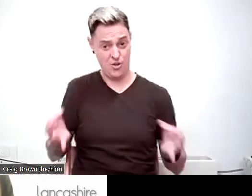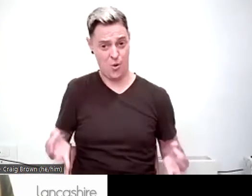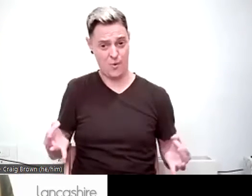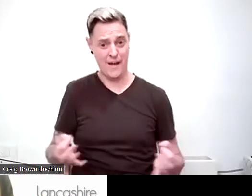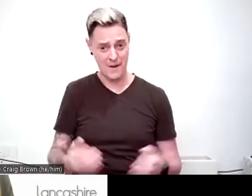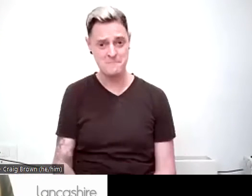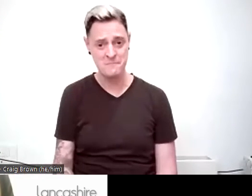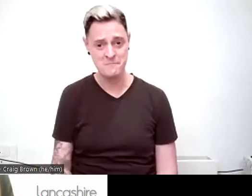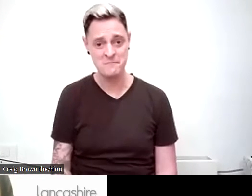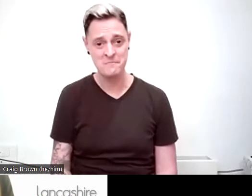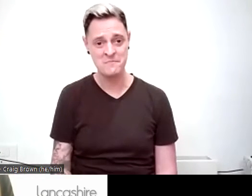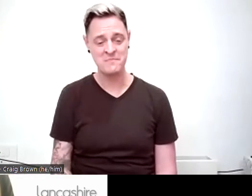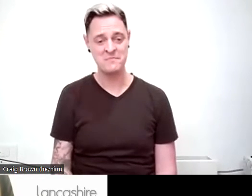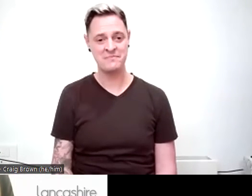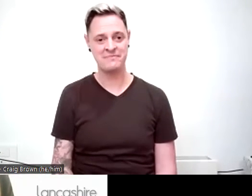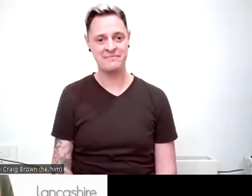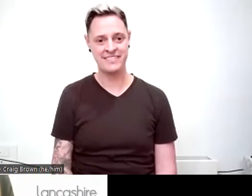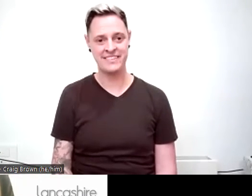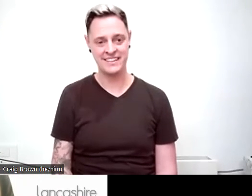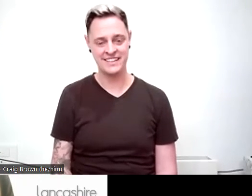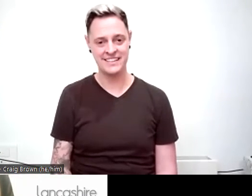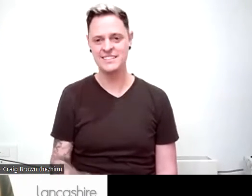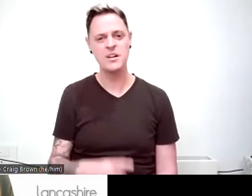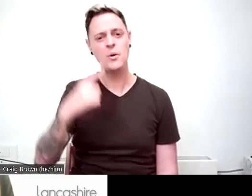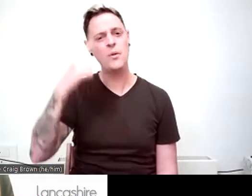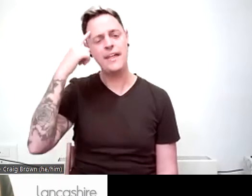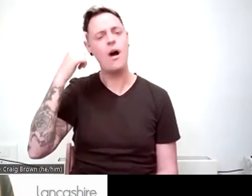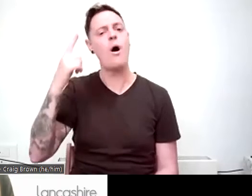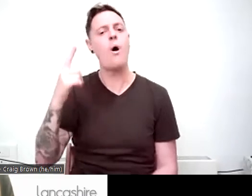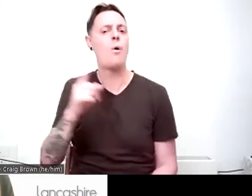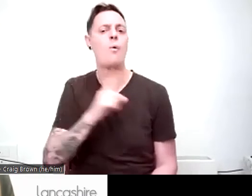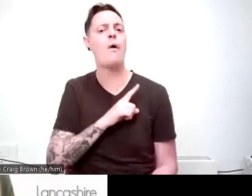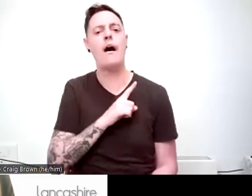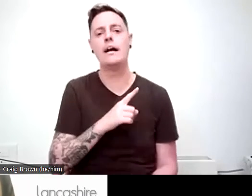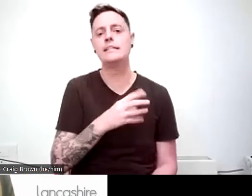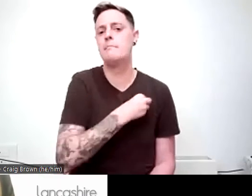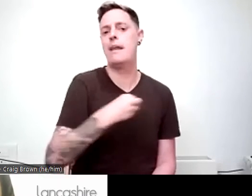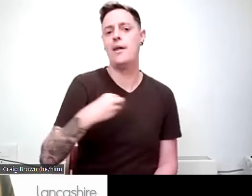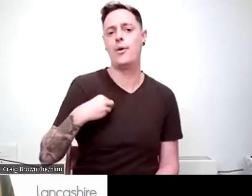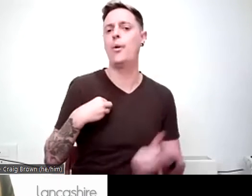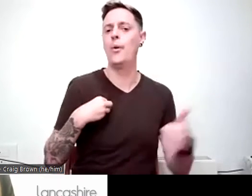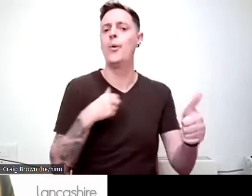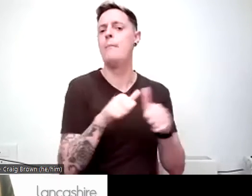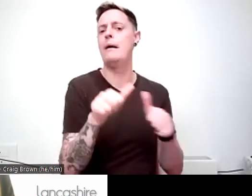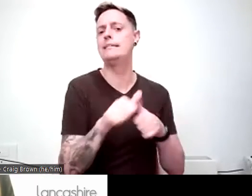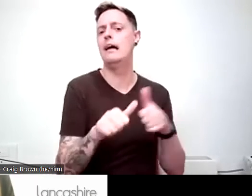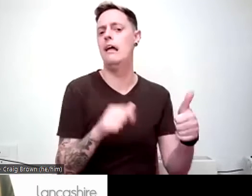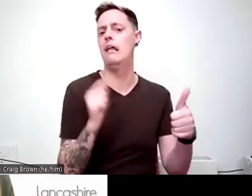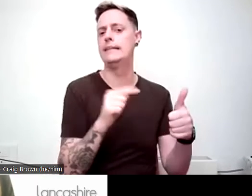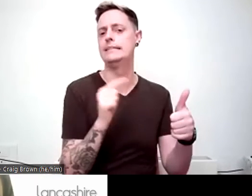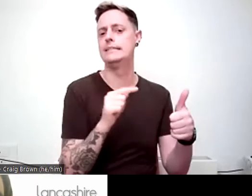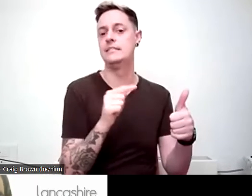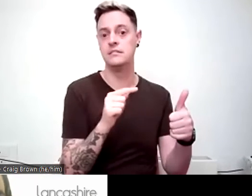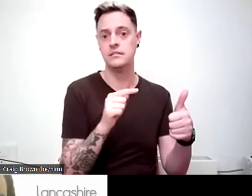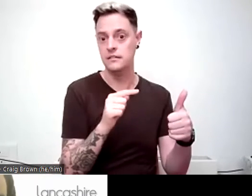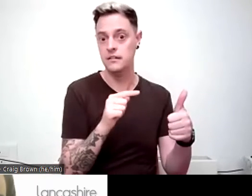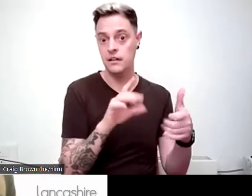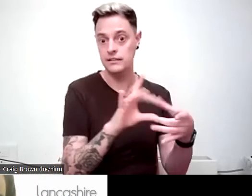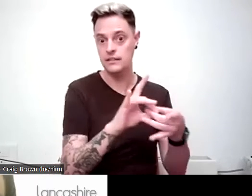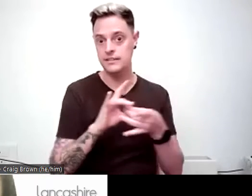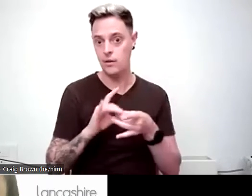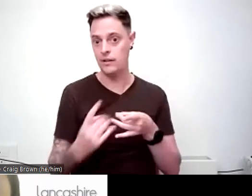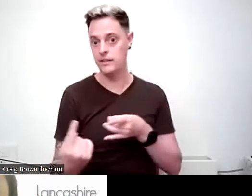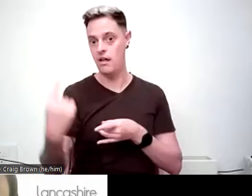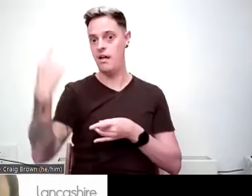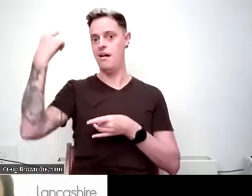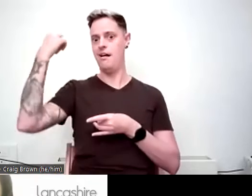Let's not now continue this idea that, oh, because it's now medical it's better and it's okay. It's still yoga, right?